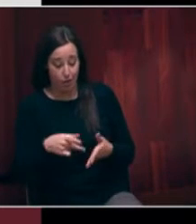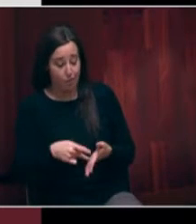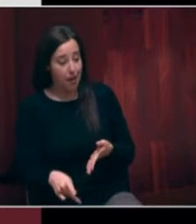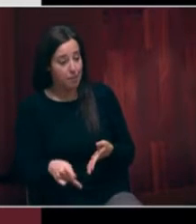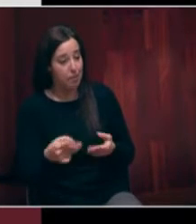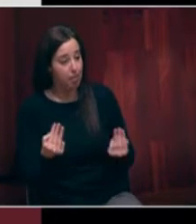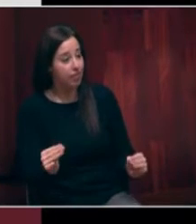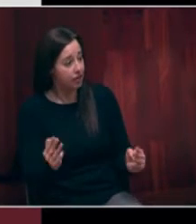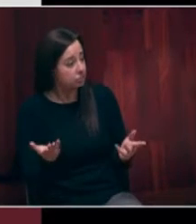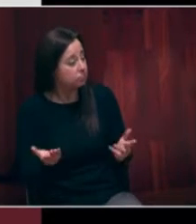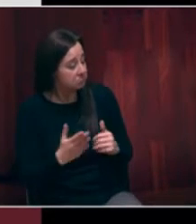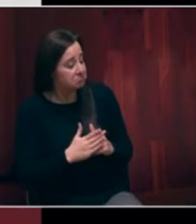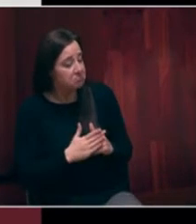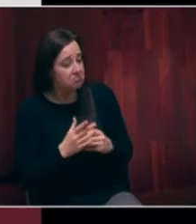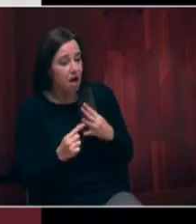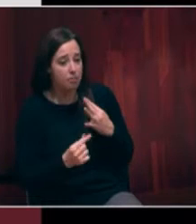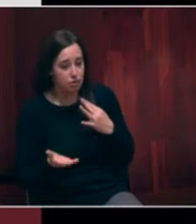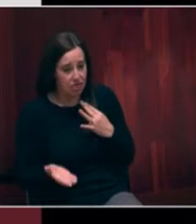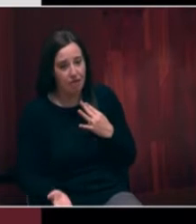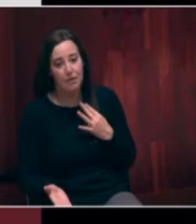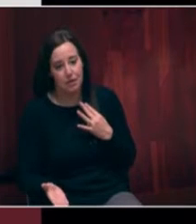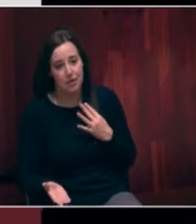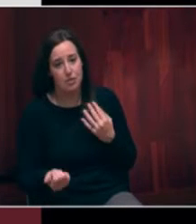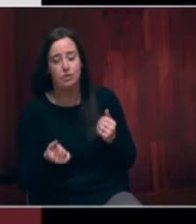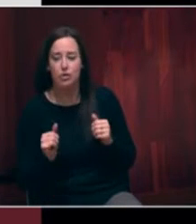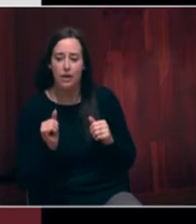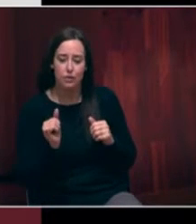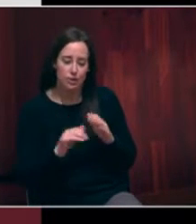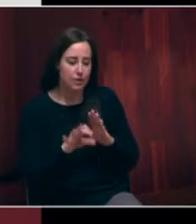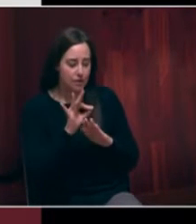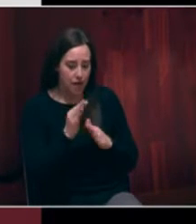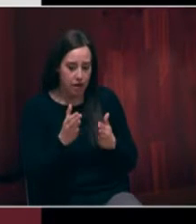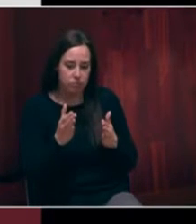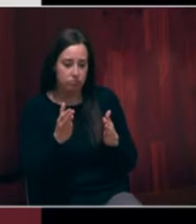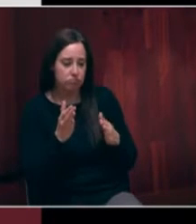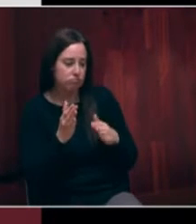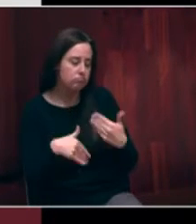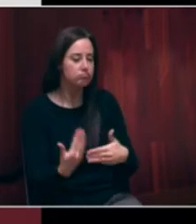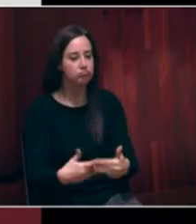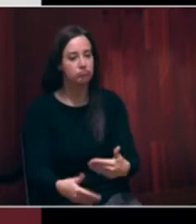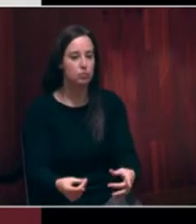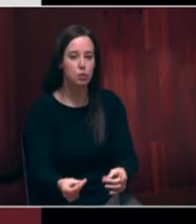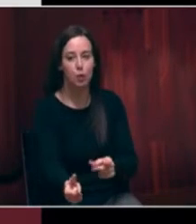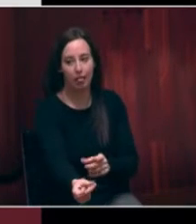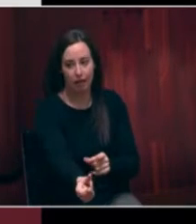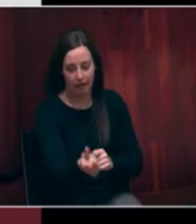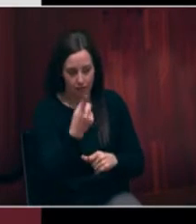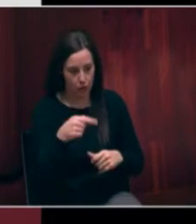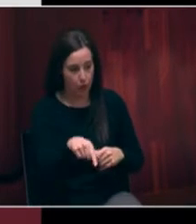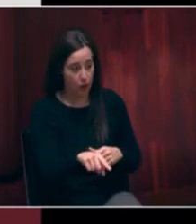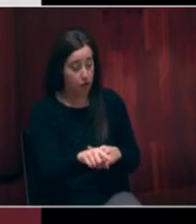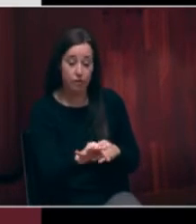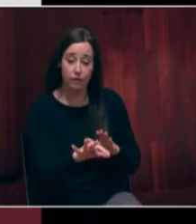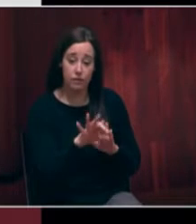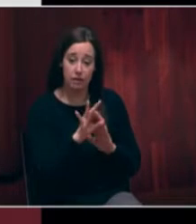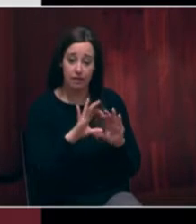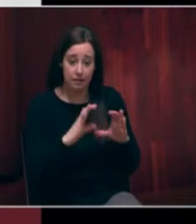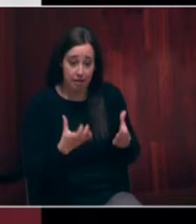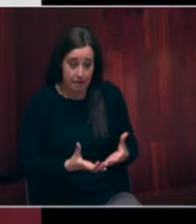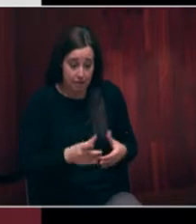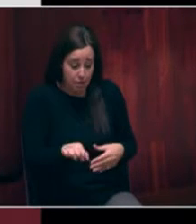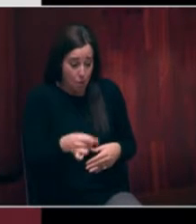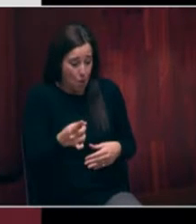with the invoice. So again, trying to look at ways to speed things up for you. So when you select a class here, or your class session, the only